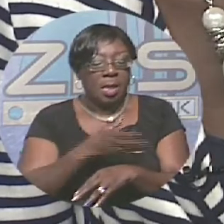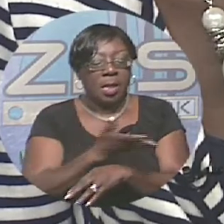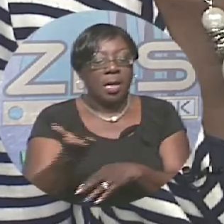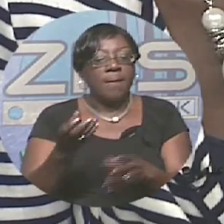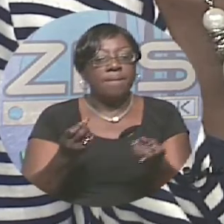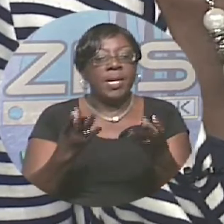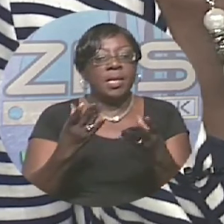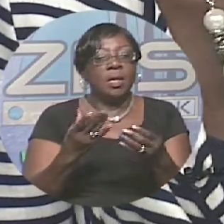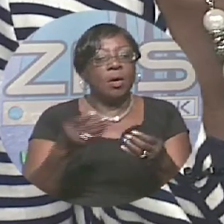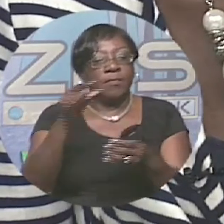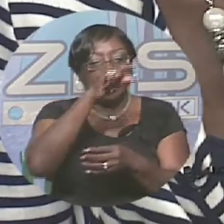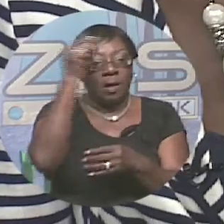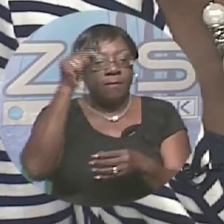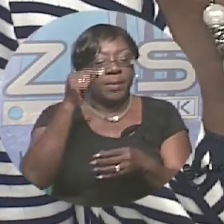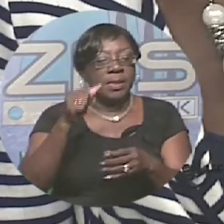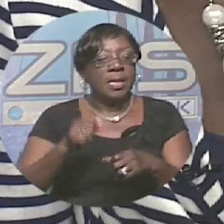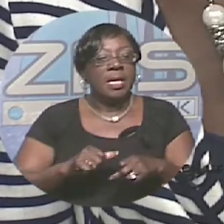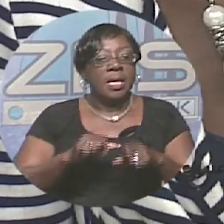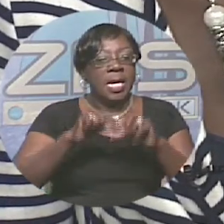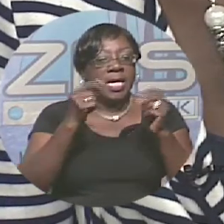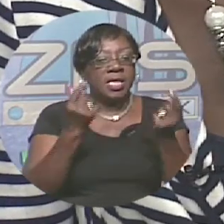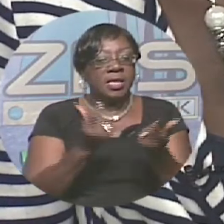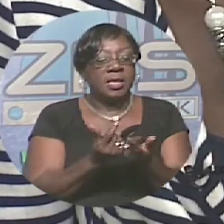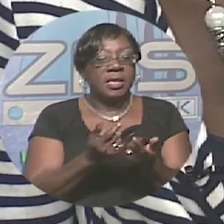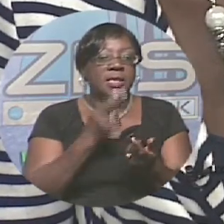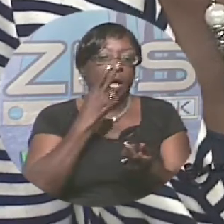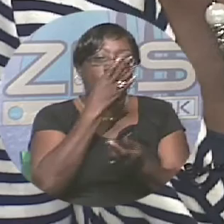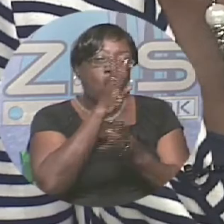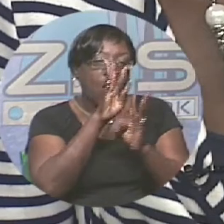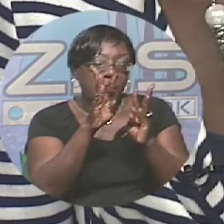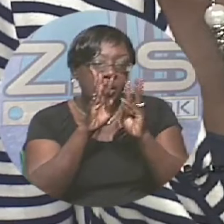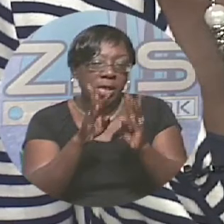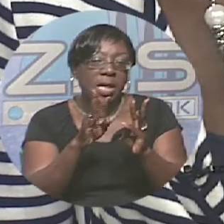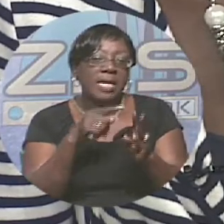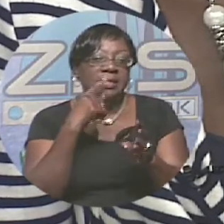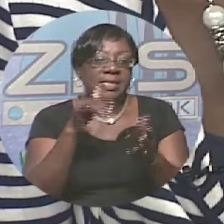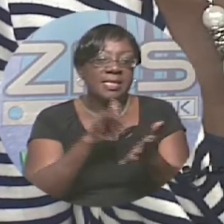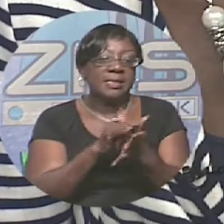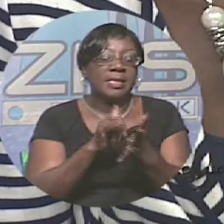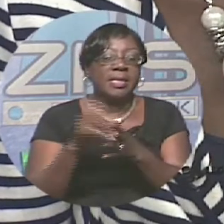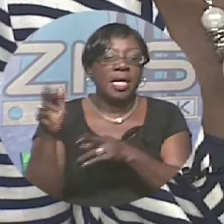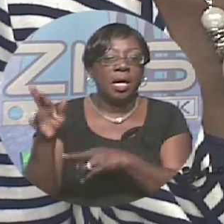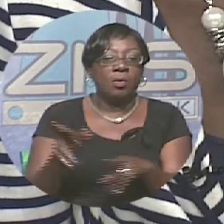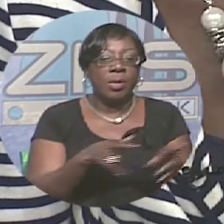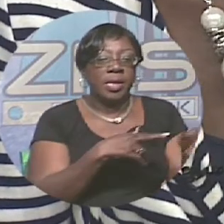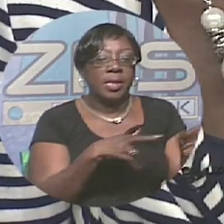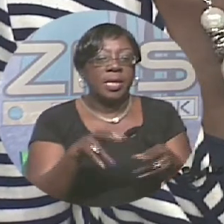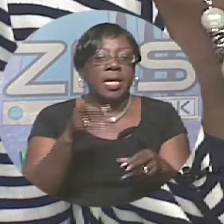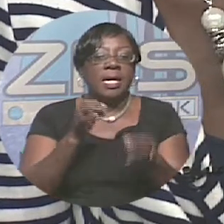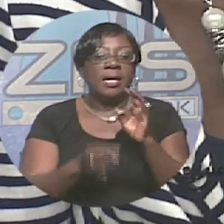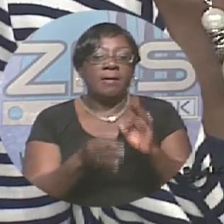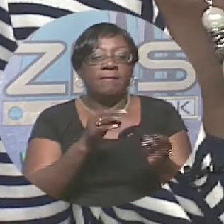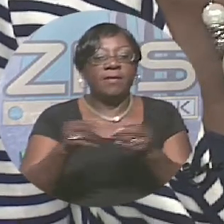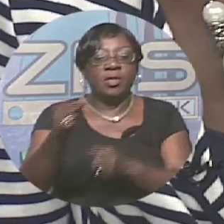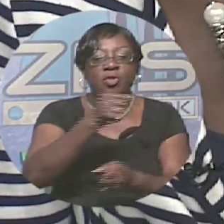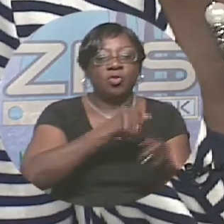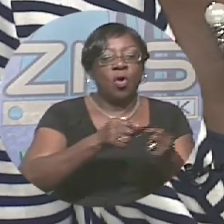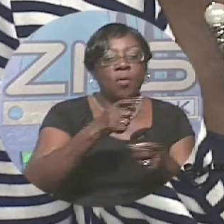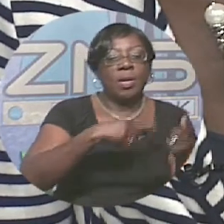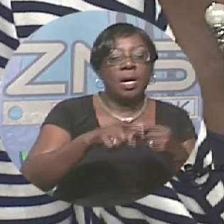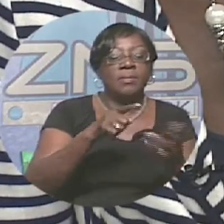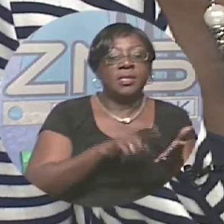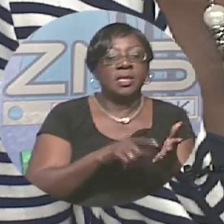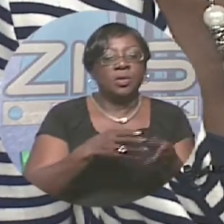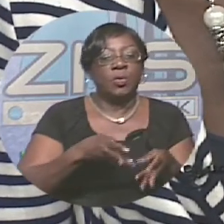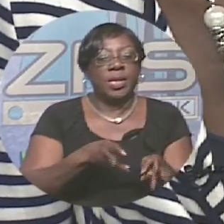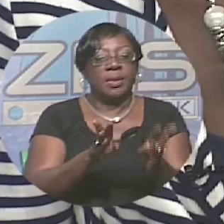government agencies say they are ready for the active hurricane season. Senior Manager for Property Management at BTC, Brian Jack, maintains